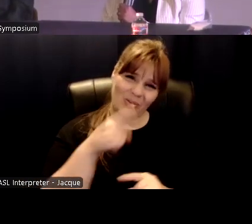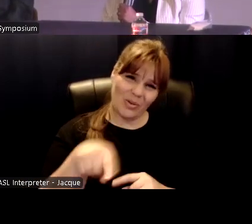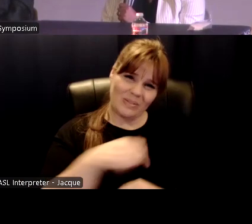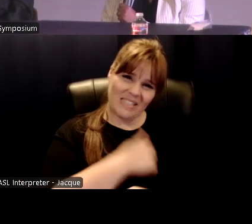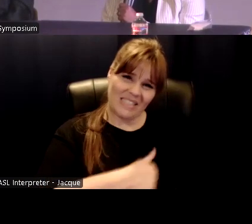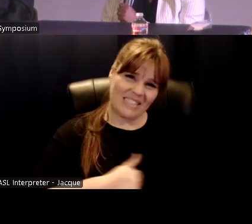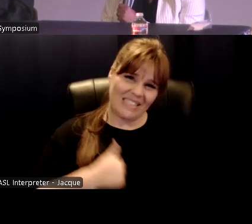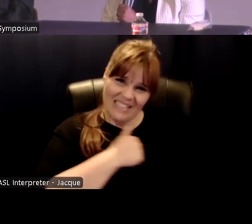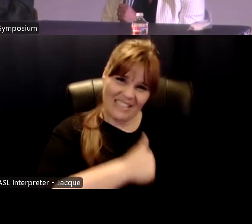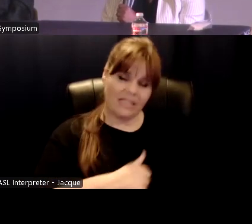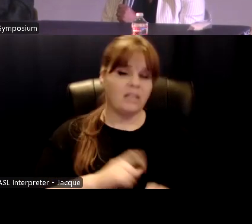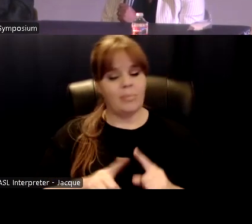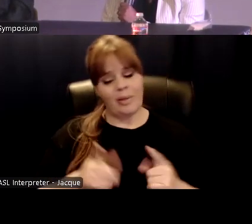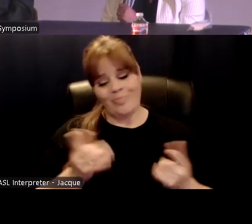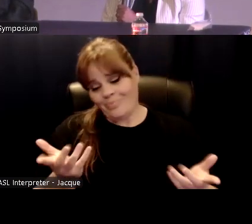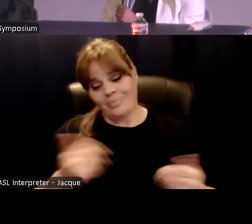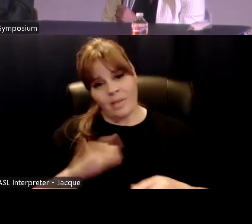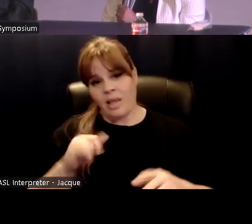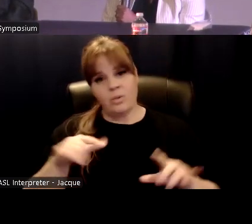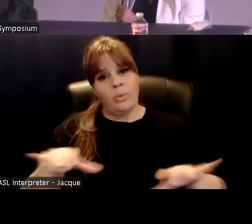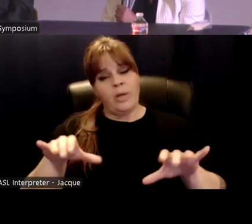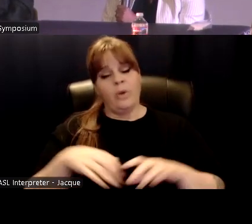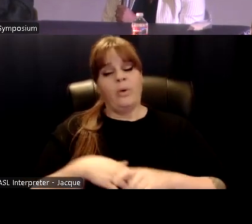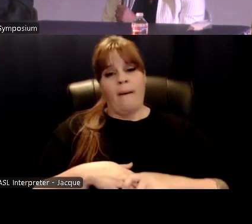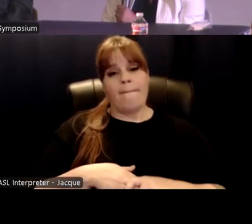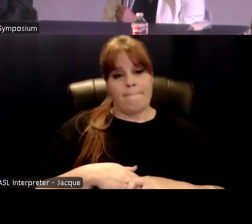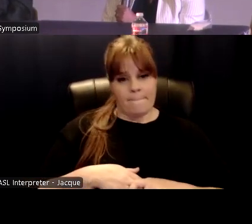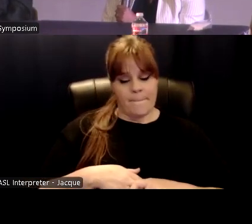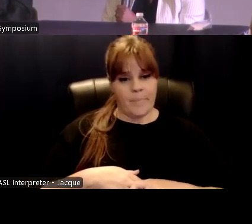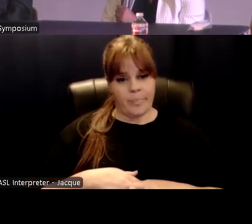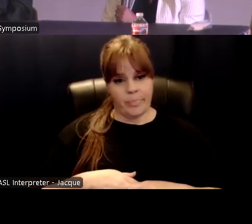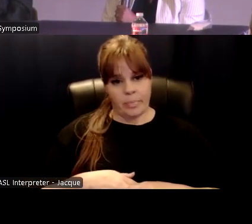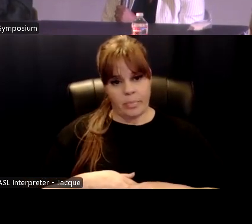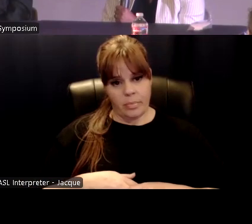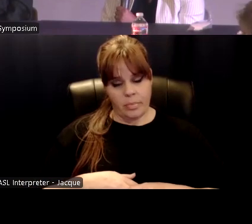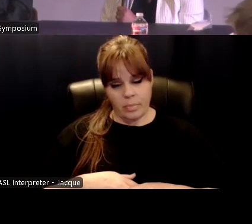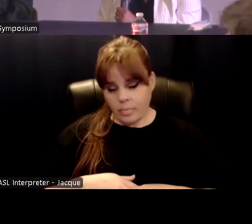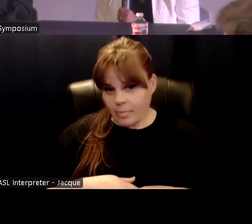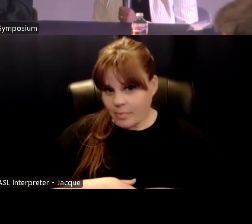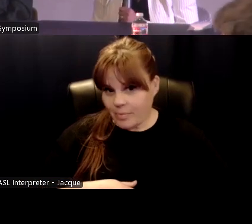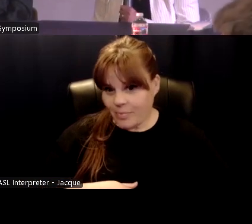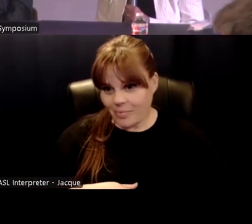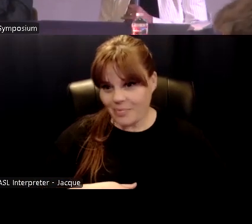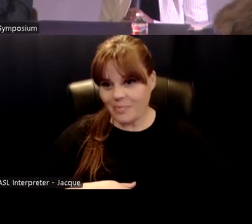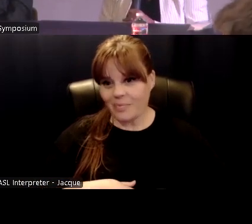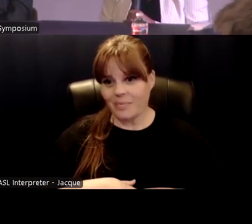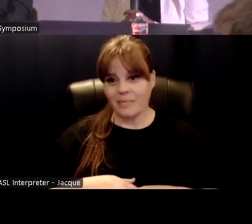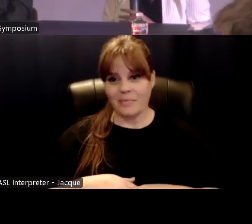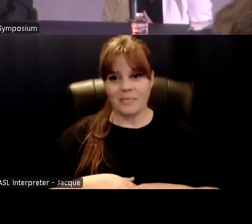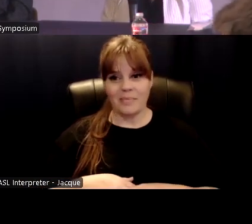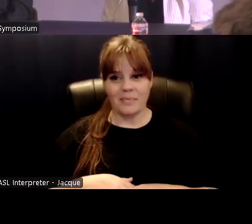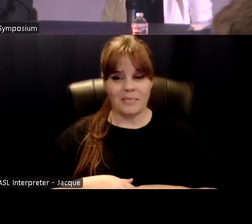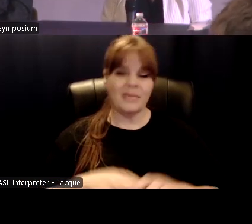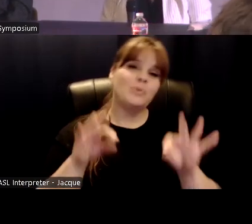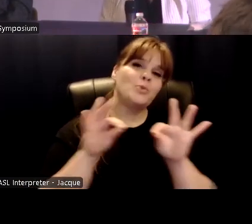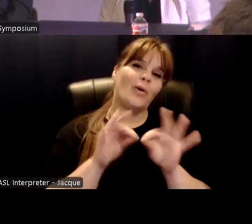but that's what we do clinically. That was kind of a long shot, but it's worth asking. It's worth asking. Thank